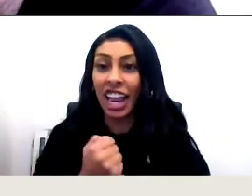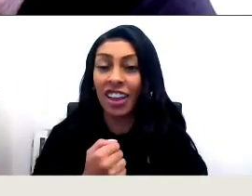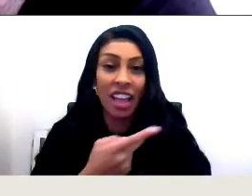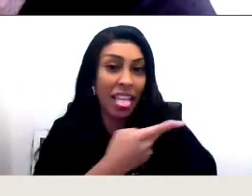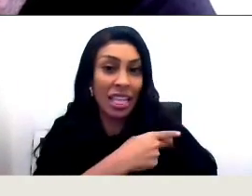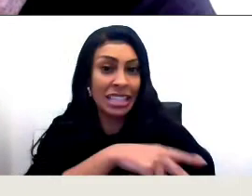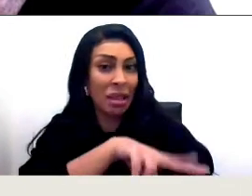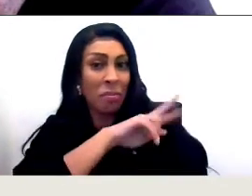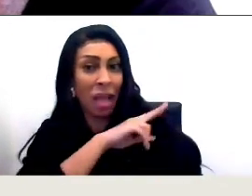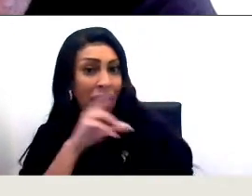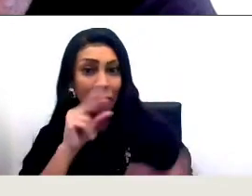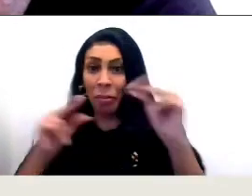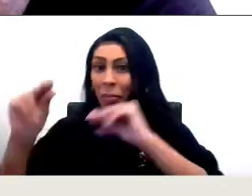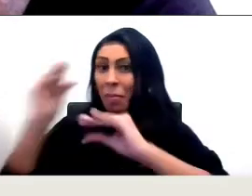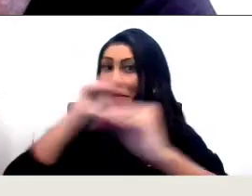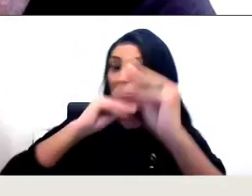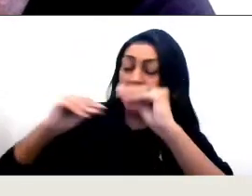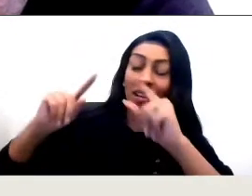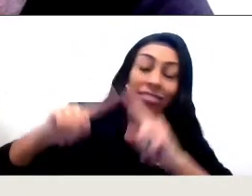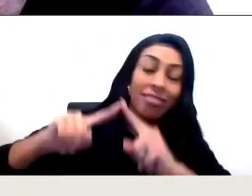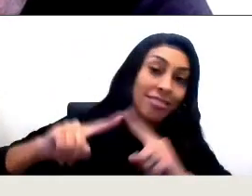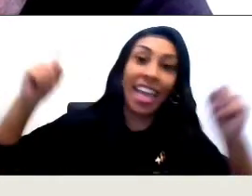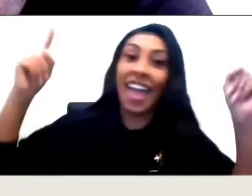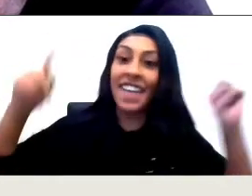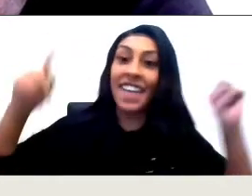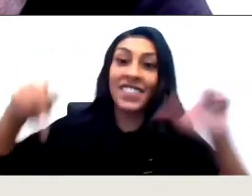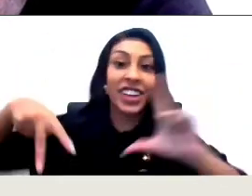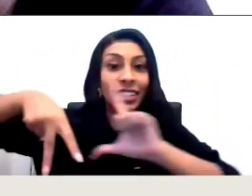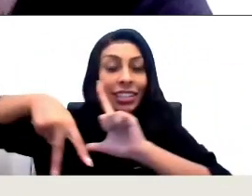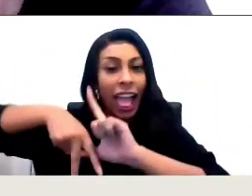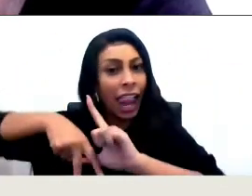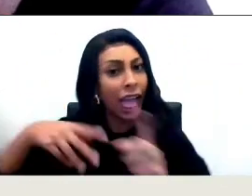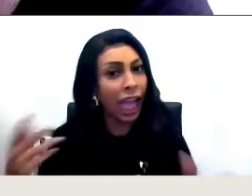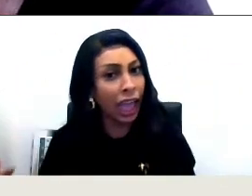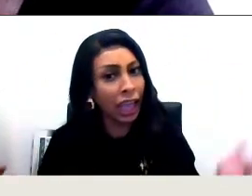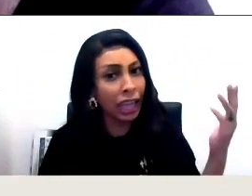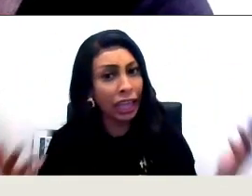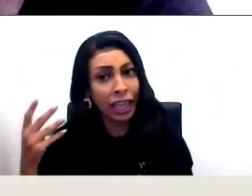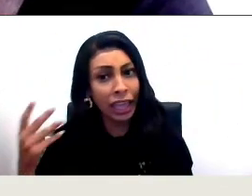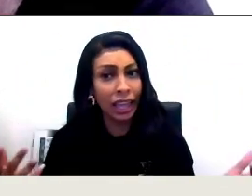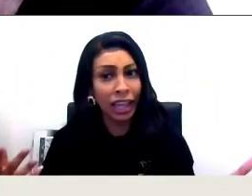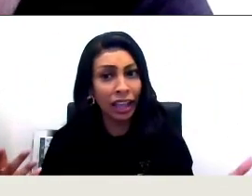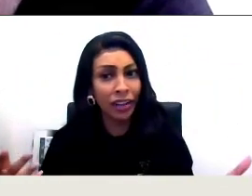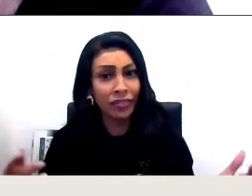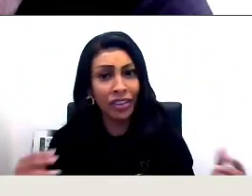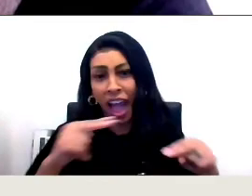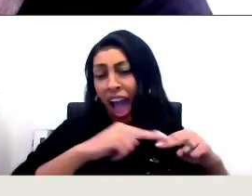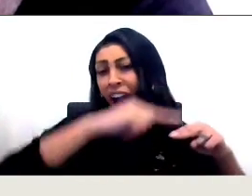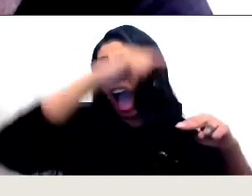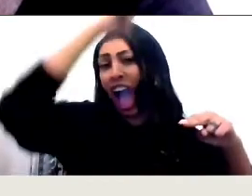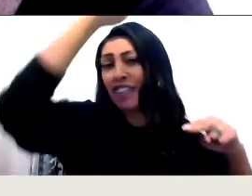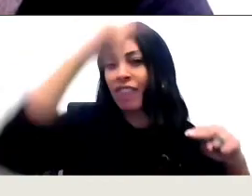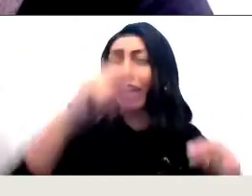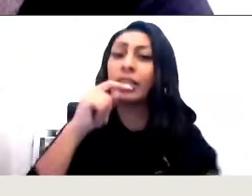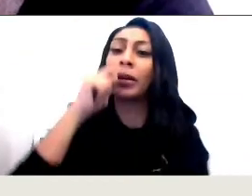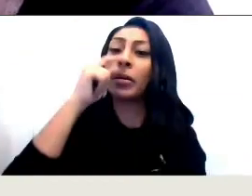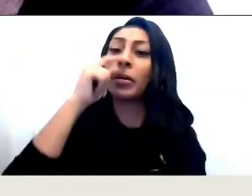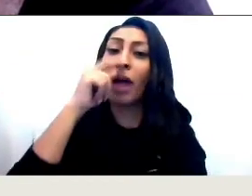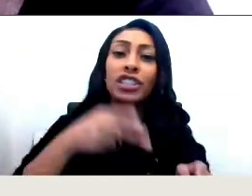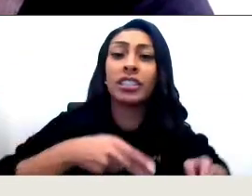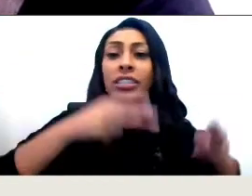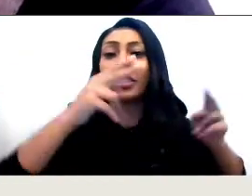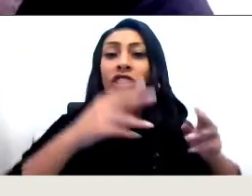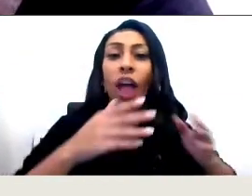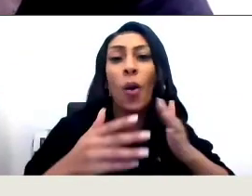than English. And it's just a completely different LA. It's, you know, you're not in the high rises in you